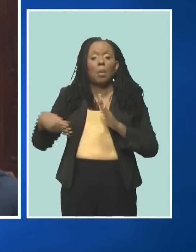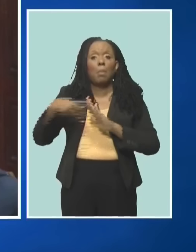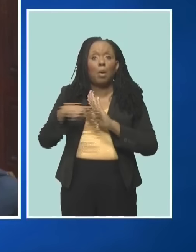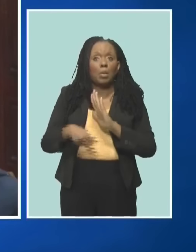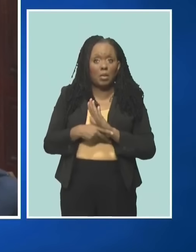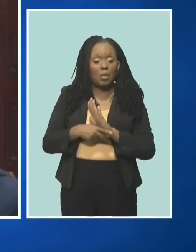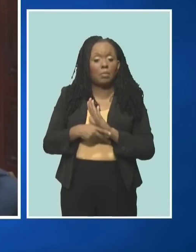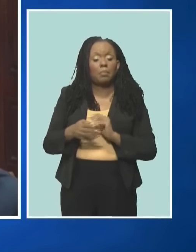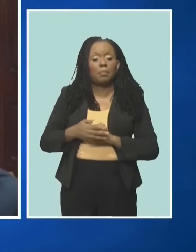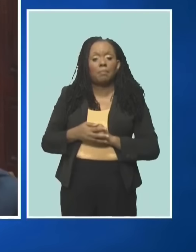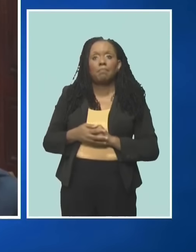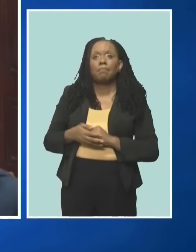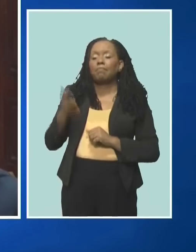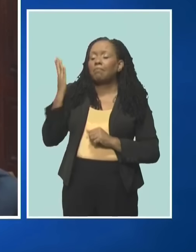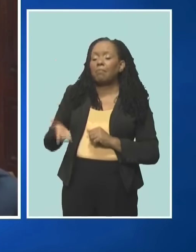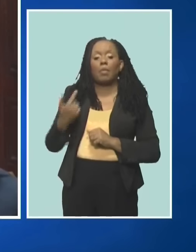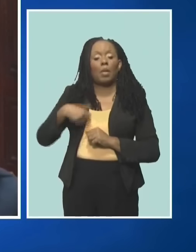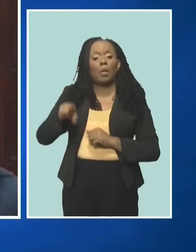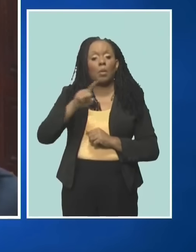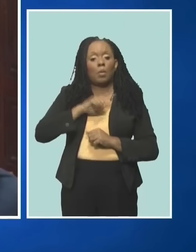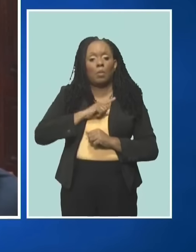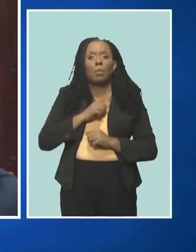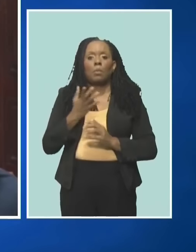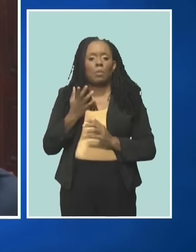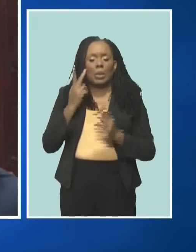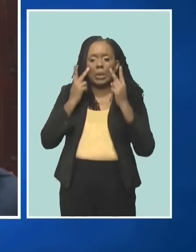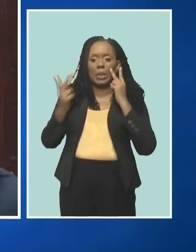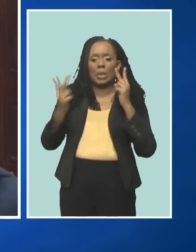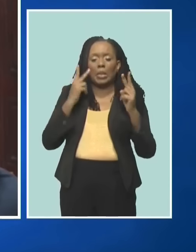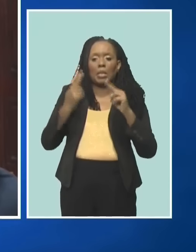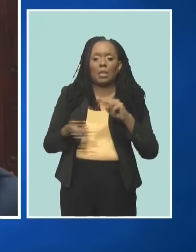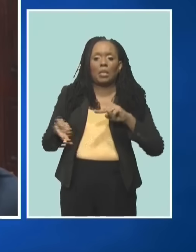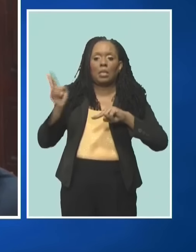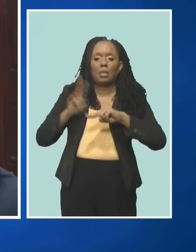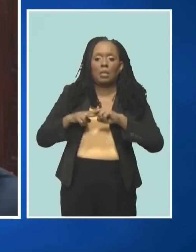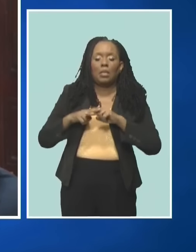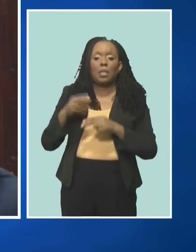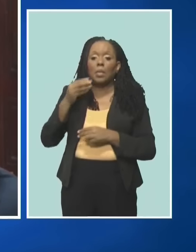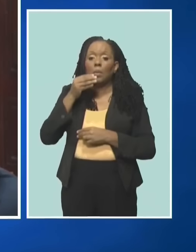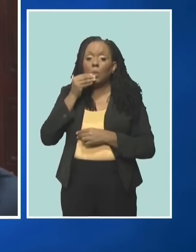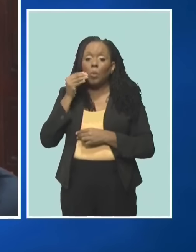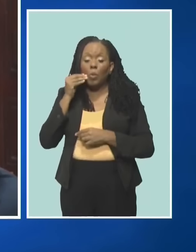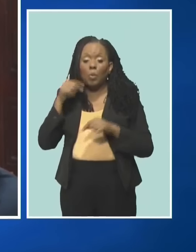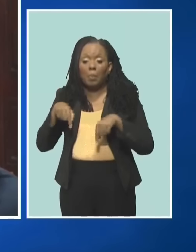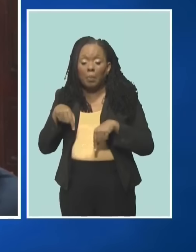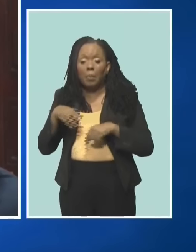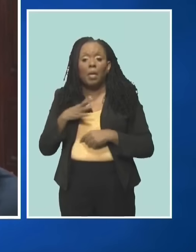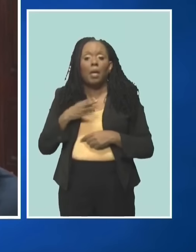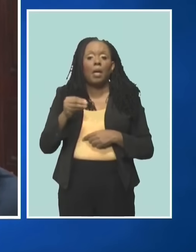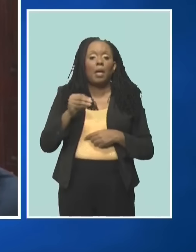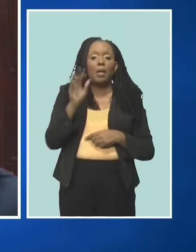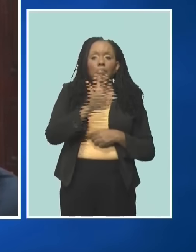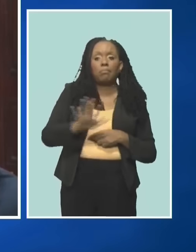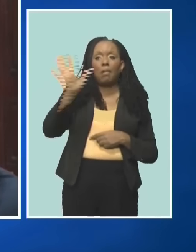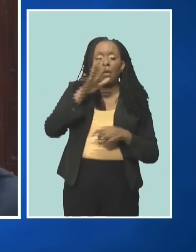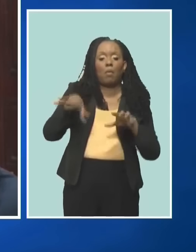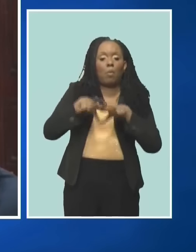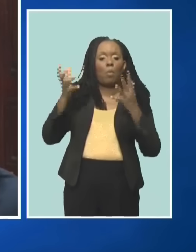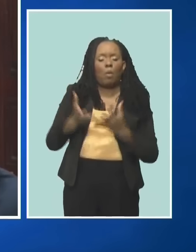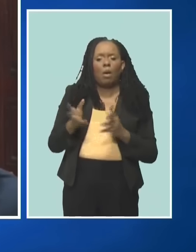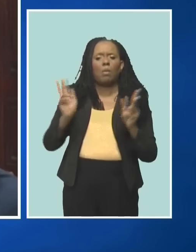We've also seen an increase in domestic and regional reports of elder abuse, sir.